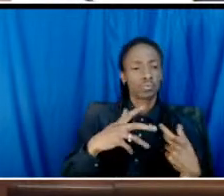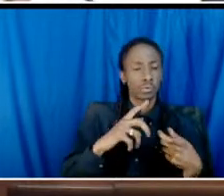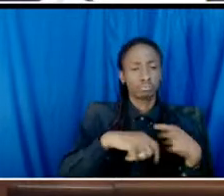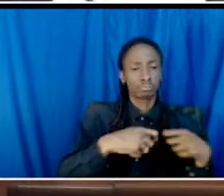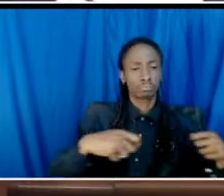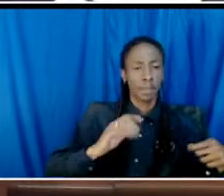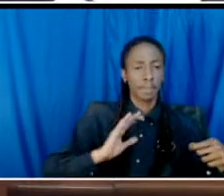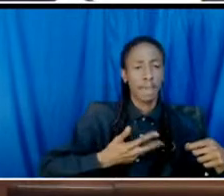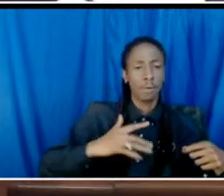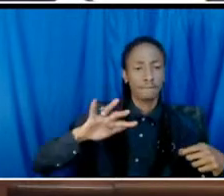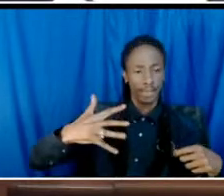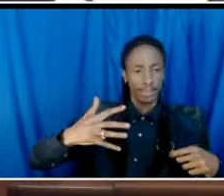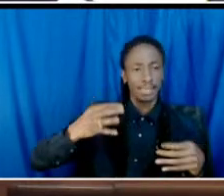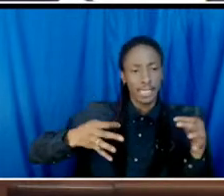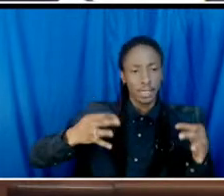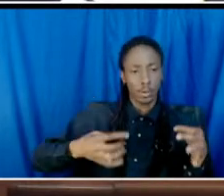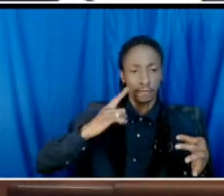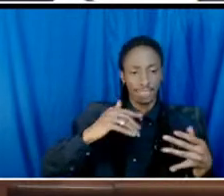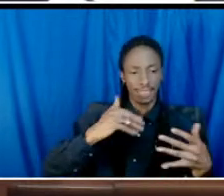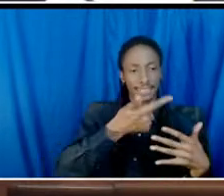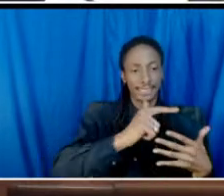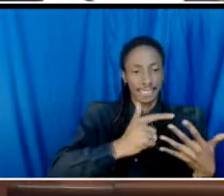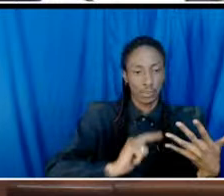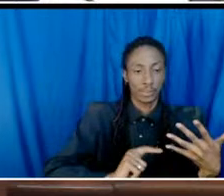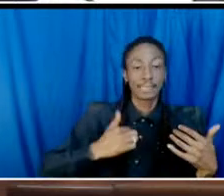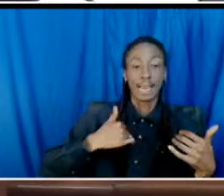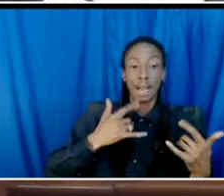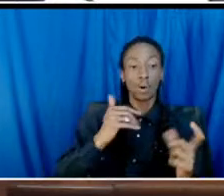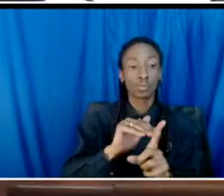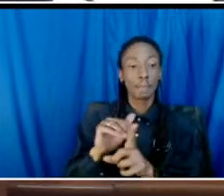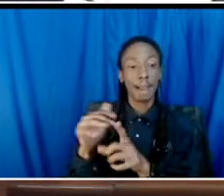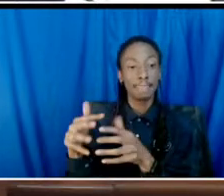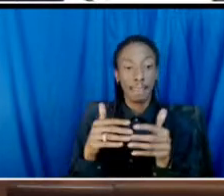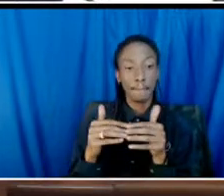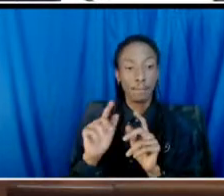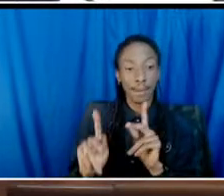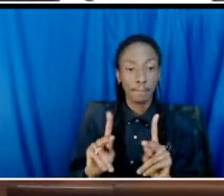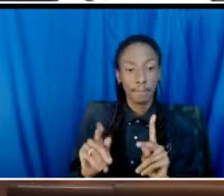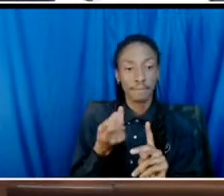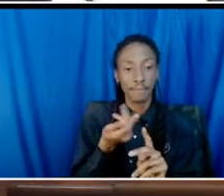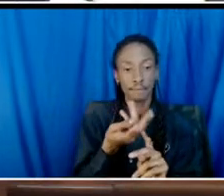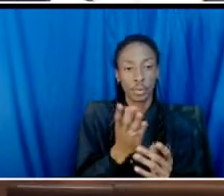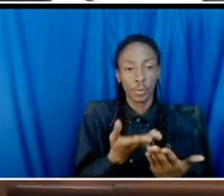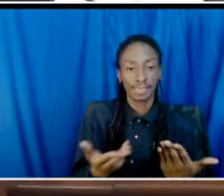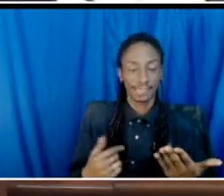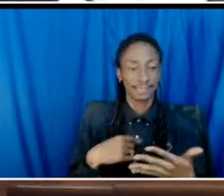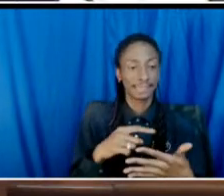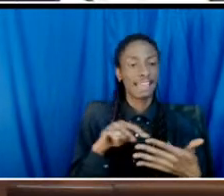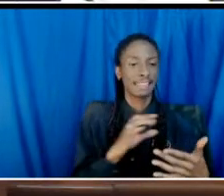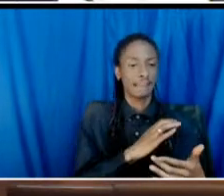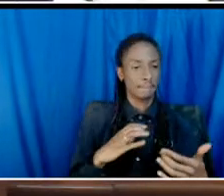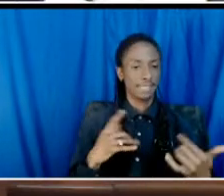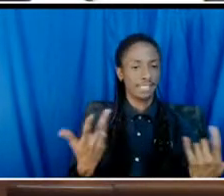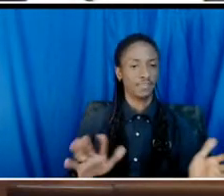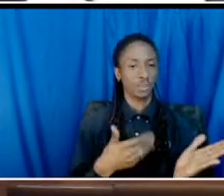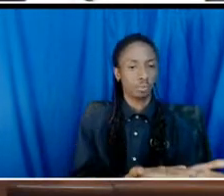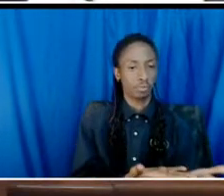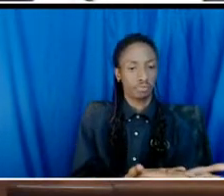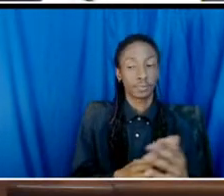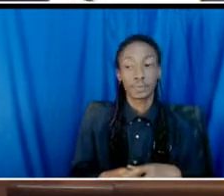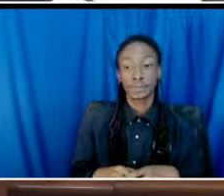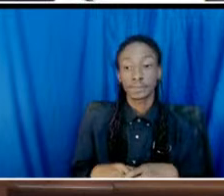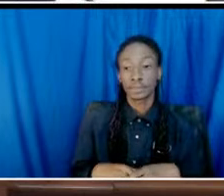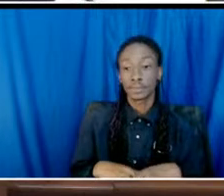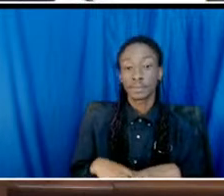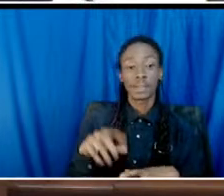this series, I want to remind the American people of a few things the committee has shown. Donald